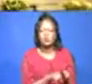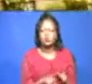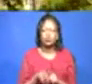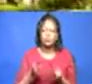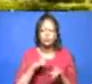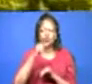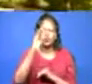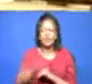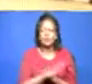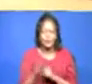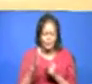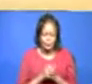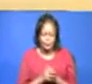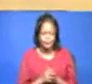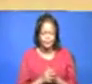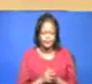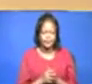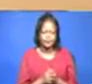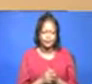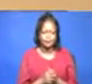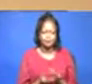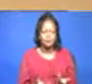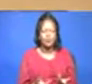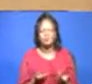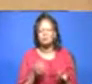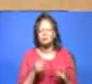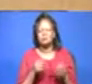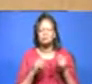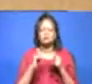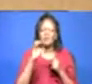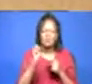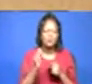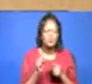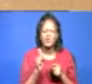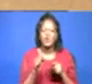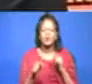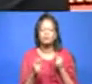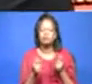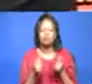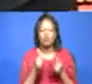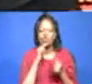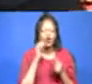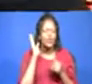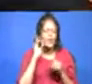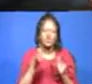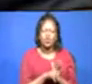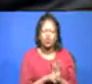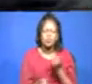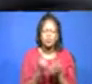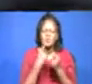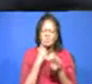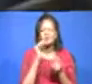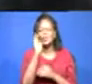assembly. Suala la mawaziri kukiuka maagizo ya mahakama pia liliibuliwa, huko Muturi akiojiwa na vipi atakabiliana na